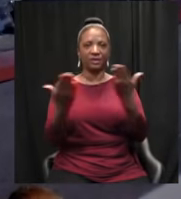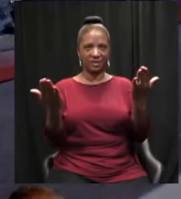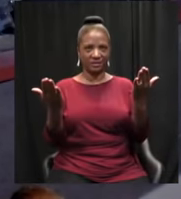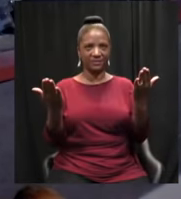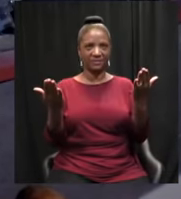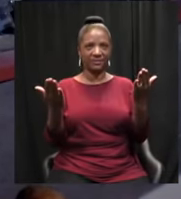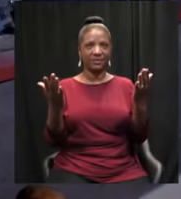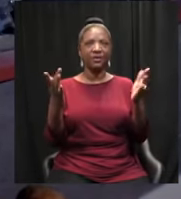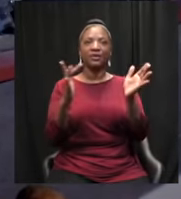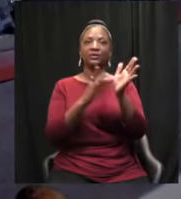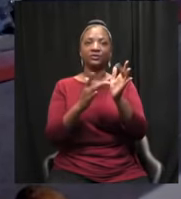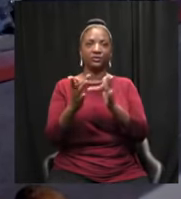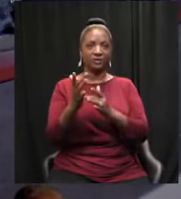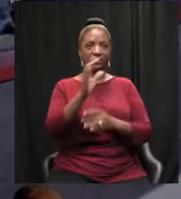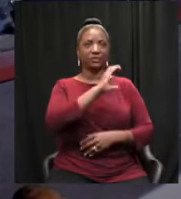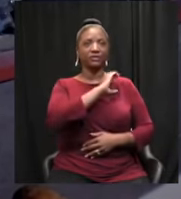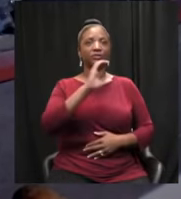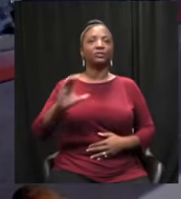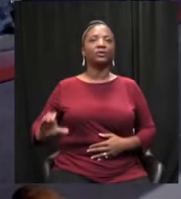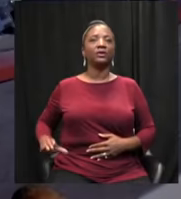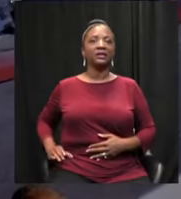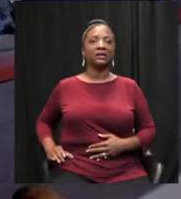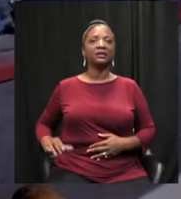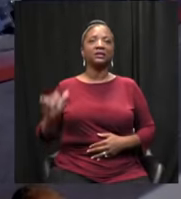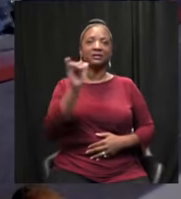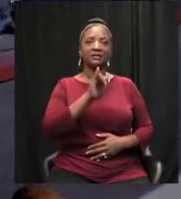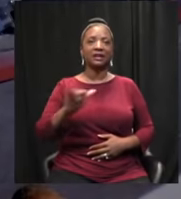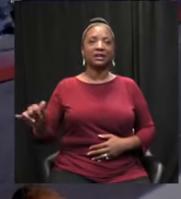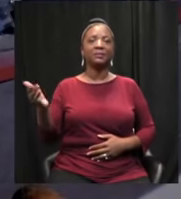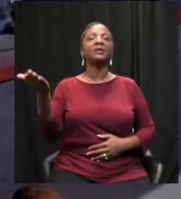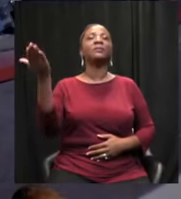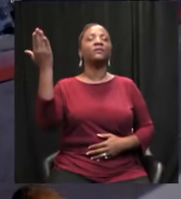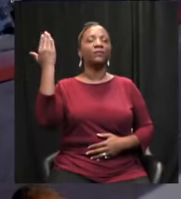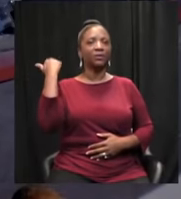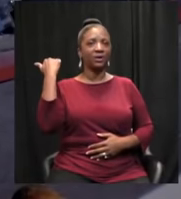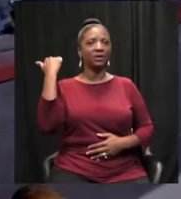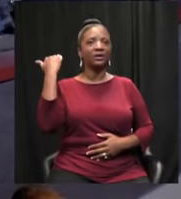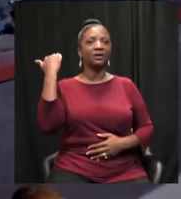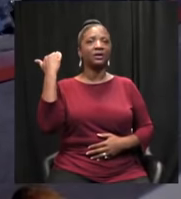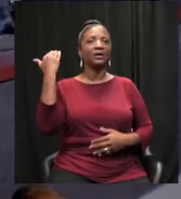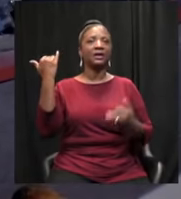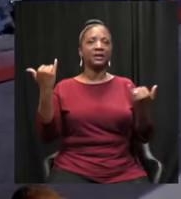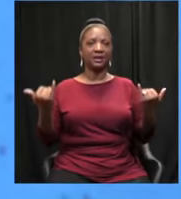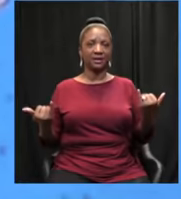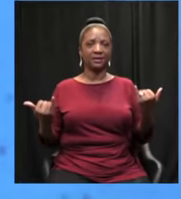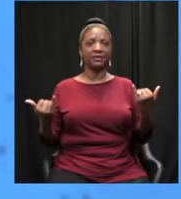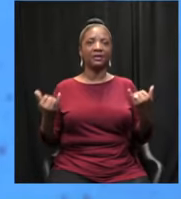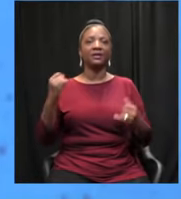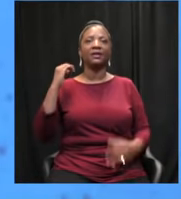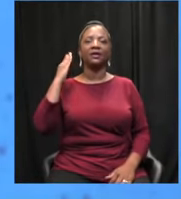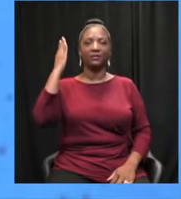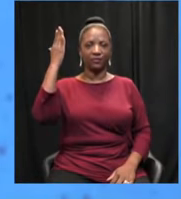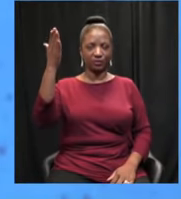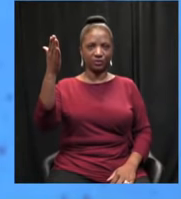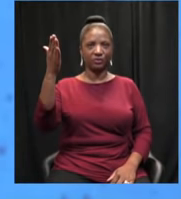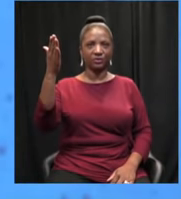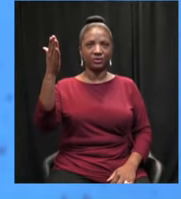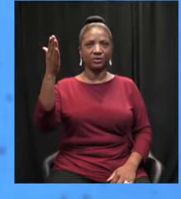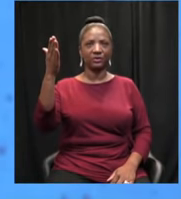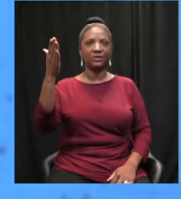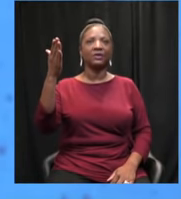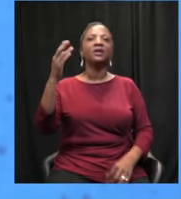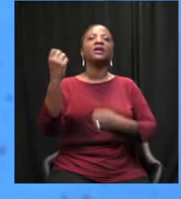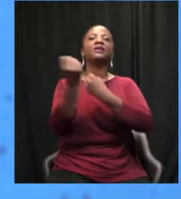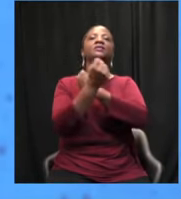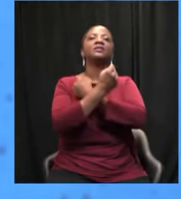Jesus Christ, the same yesterday, today, and forevermore. His love doesn't change. His